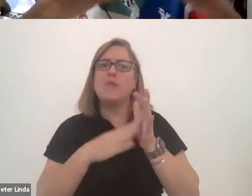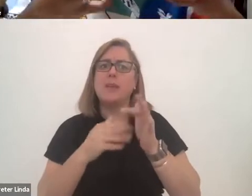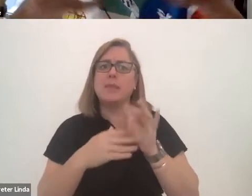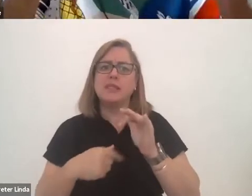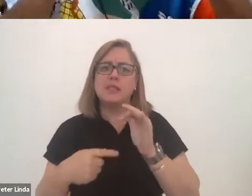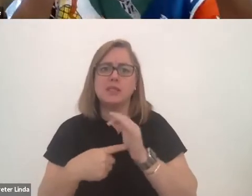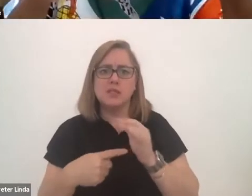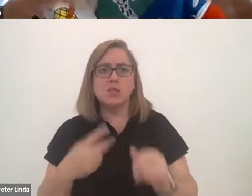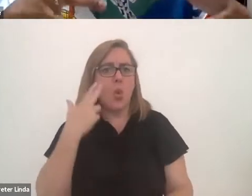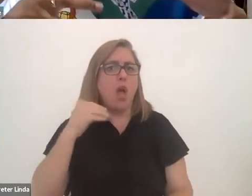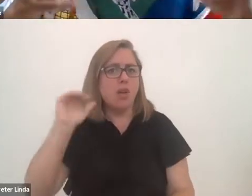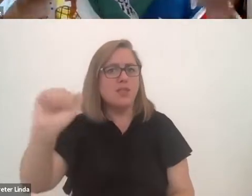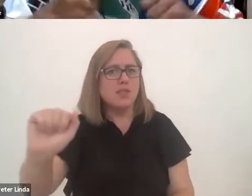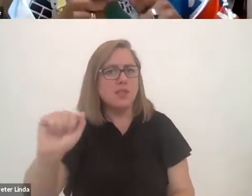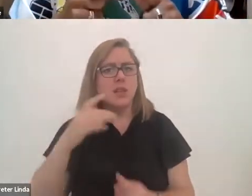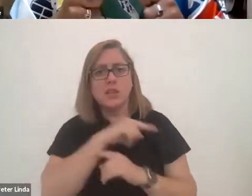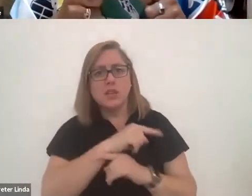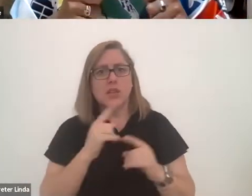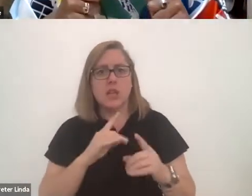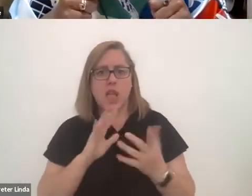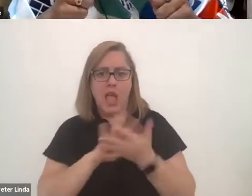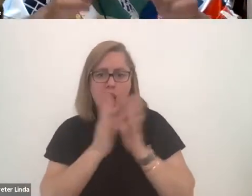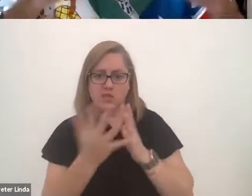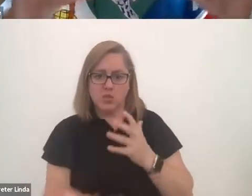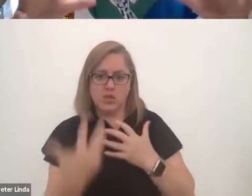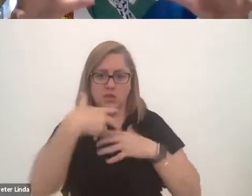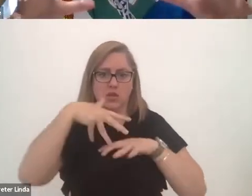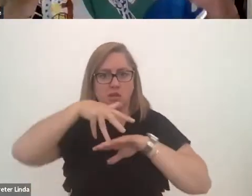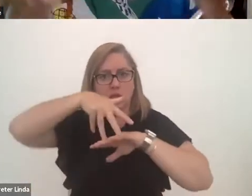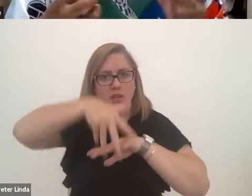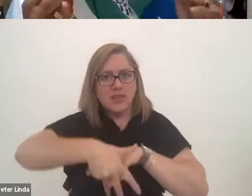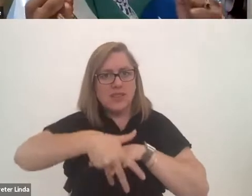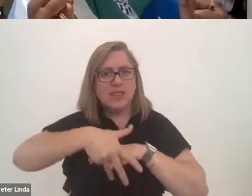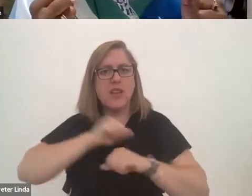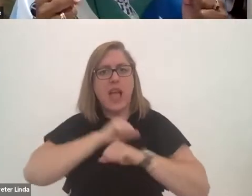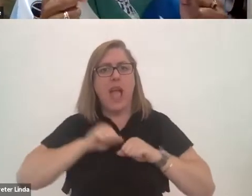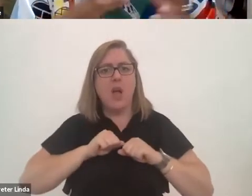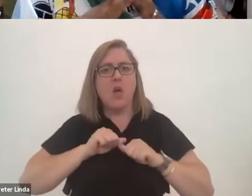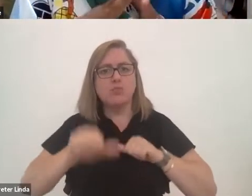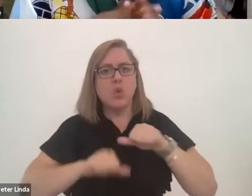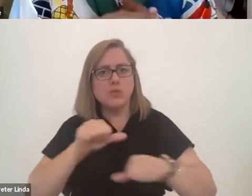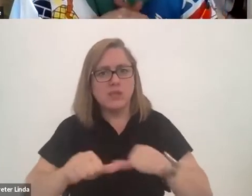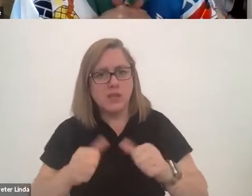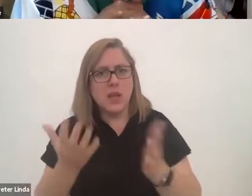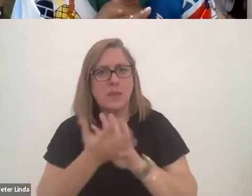as a collective and embed that into our artistic processes so that it becomes a part of our framework?